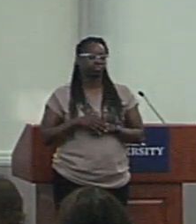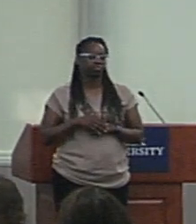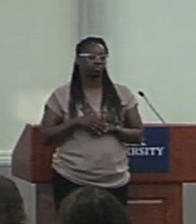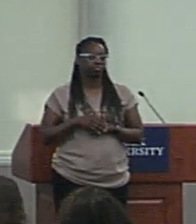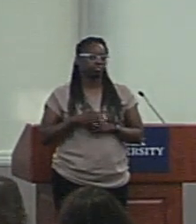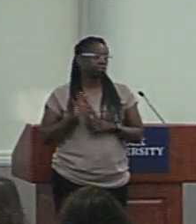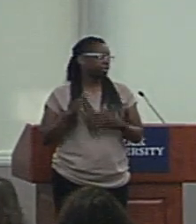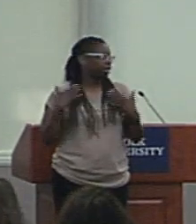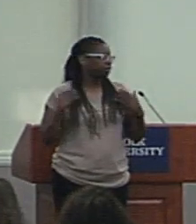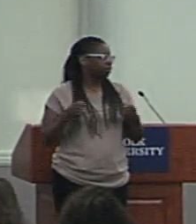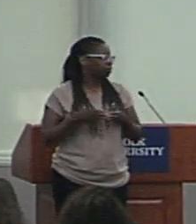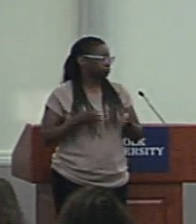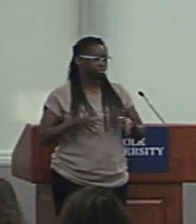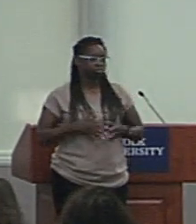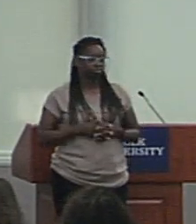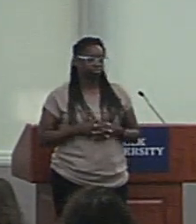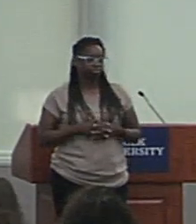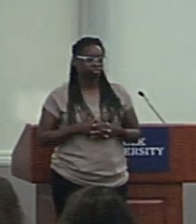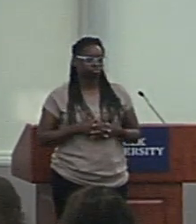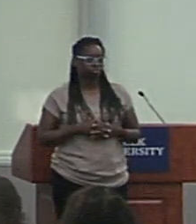scheduled herself for a few meetings today.